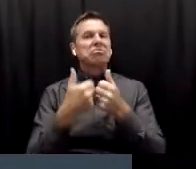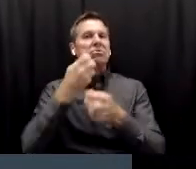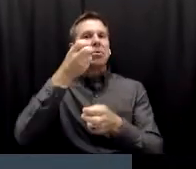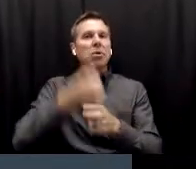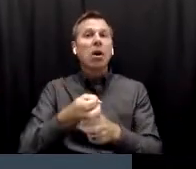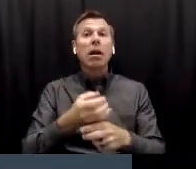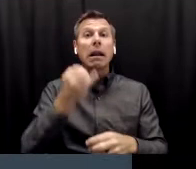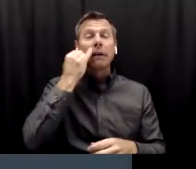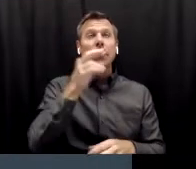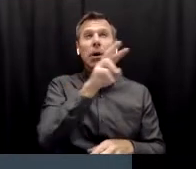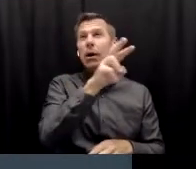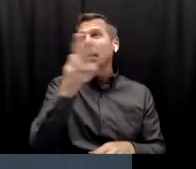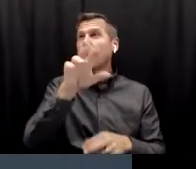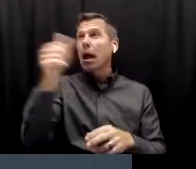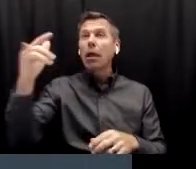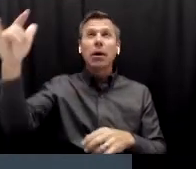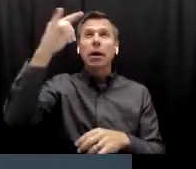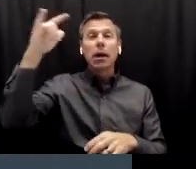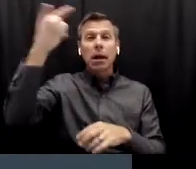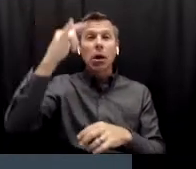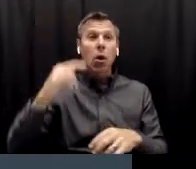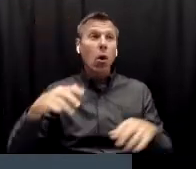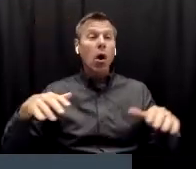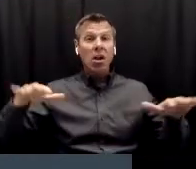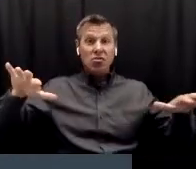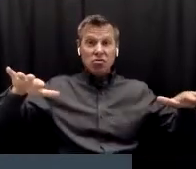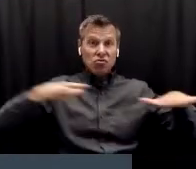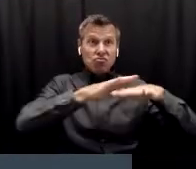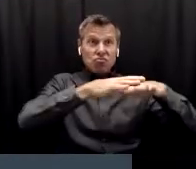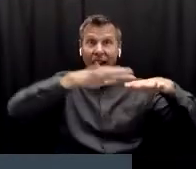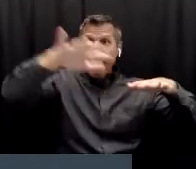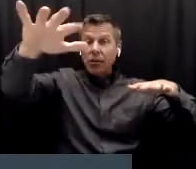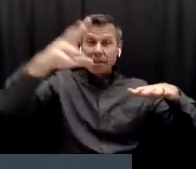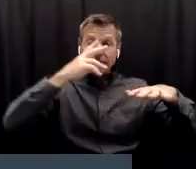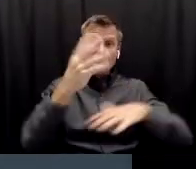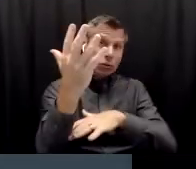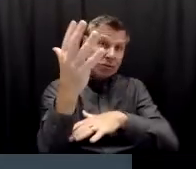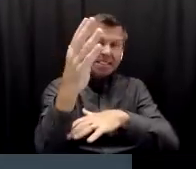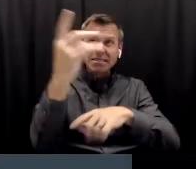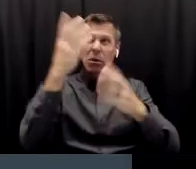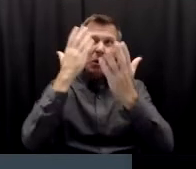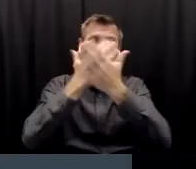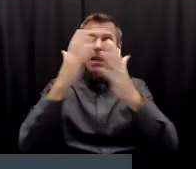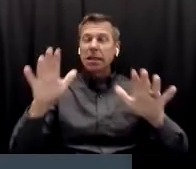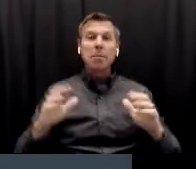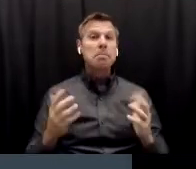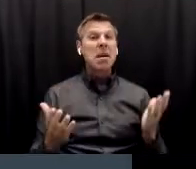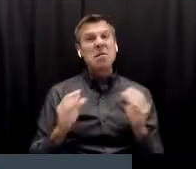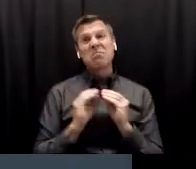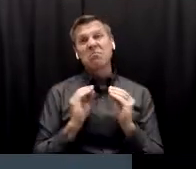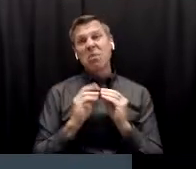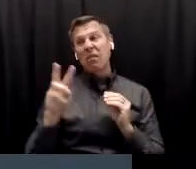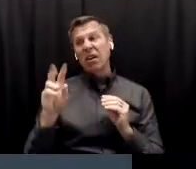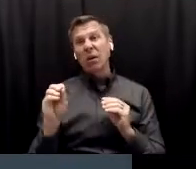intruding air traffic or ground hazards, it becomes a lot harder to do at night, and so we may need more visual observers than we might